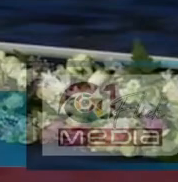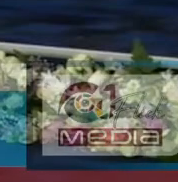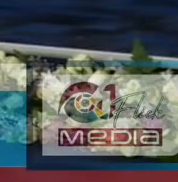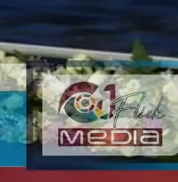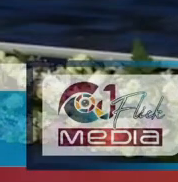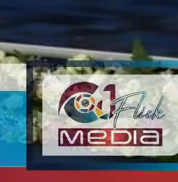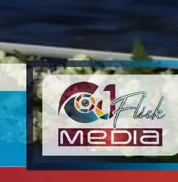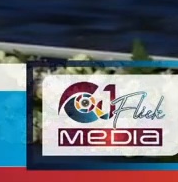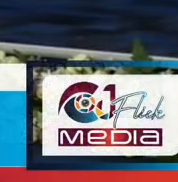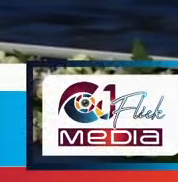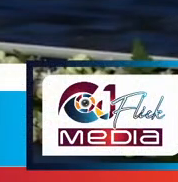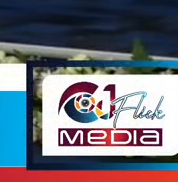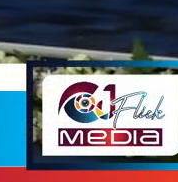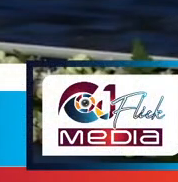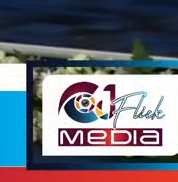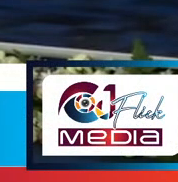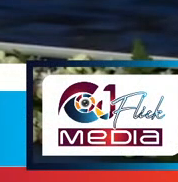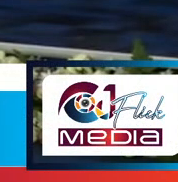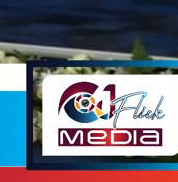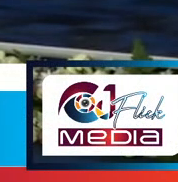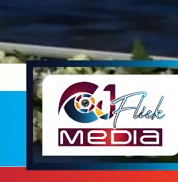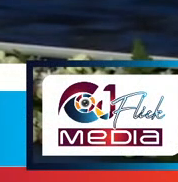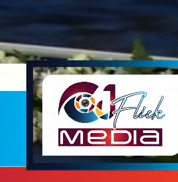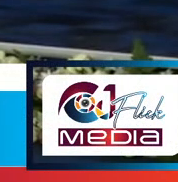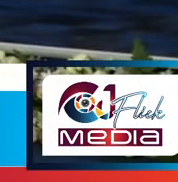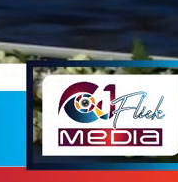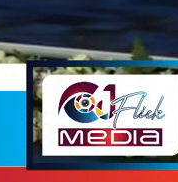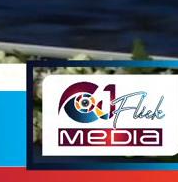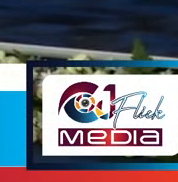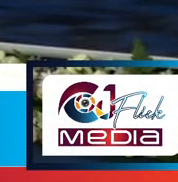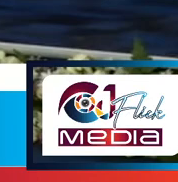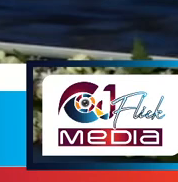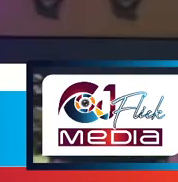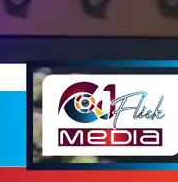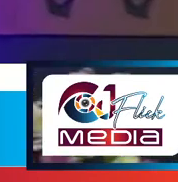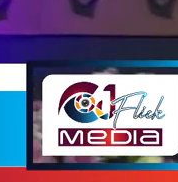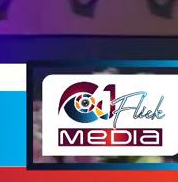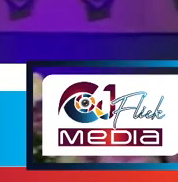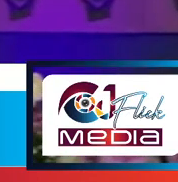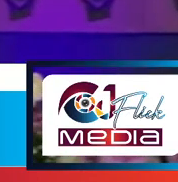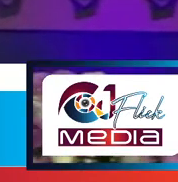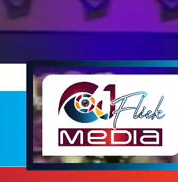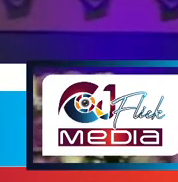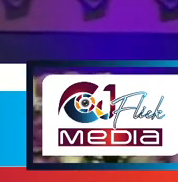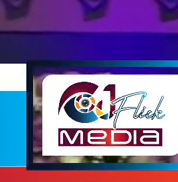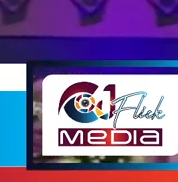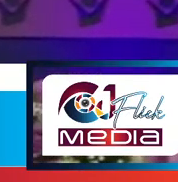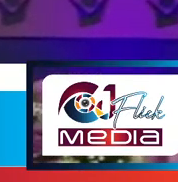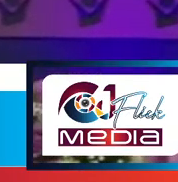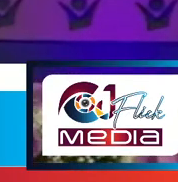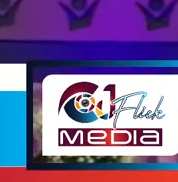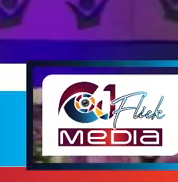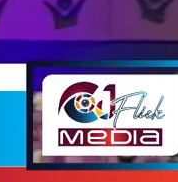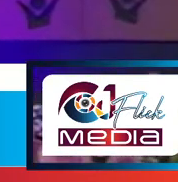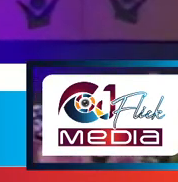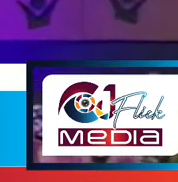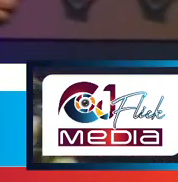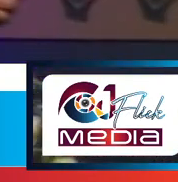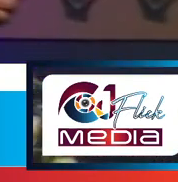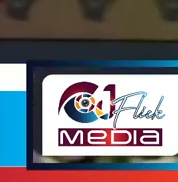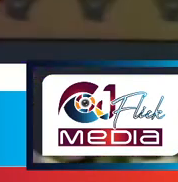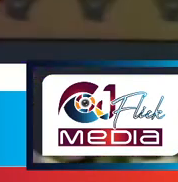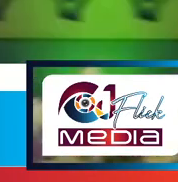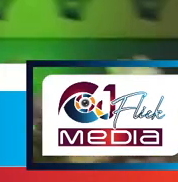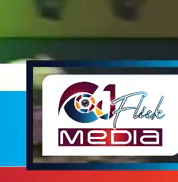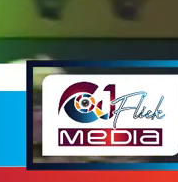every day? Well, these secrets will keep you healthy and help you to live longer. The